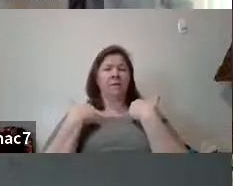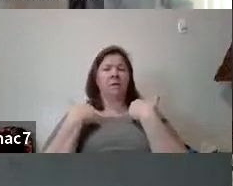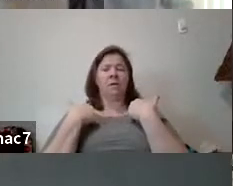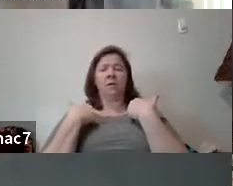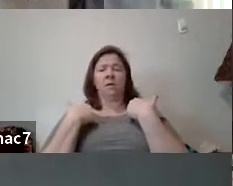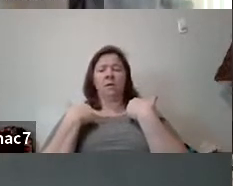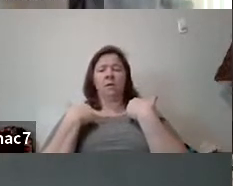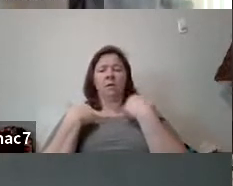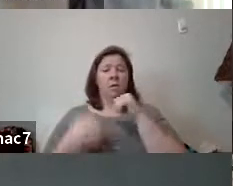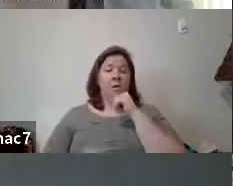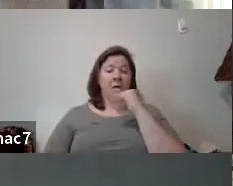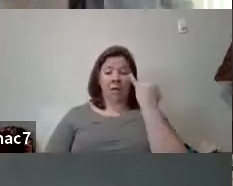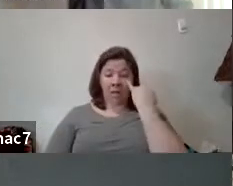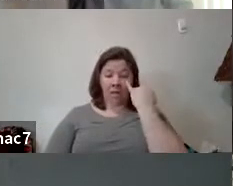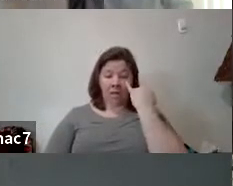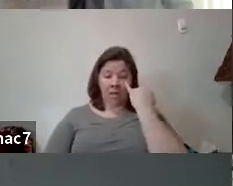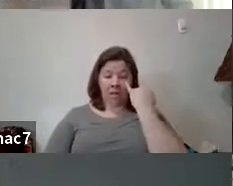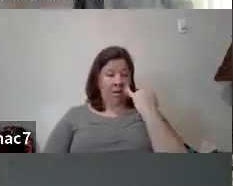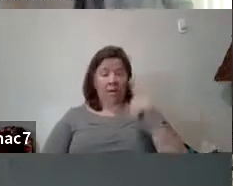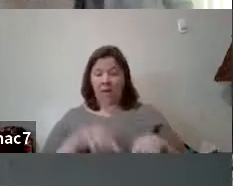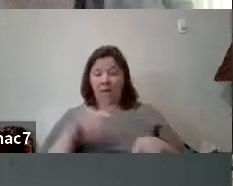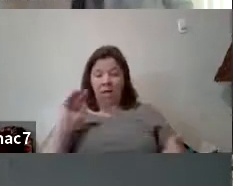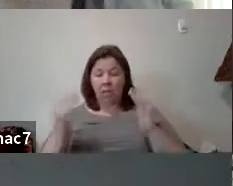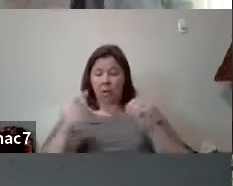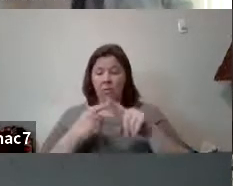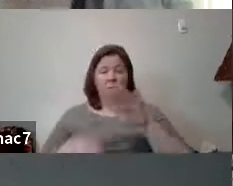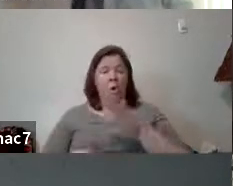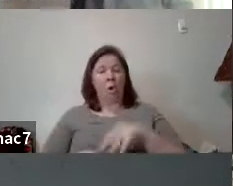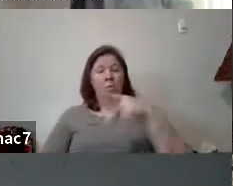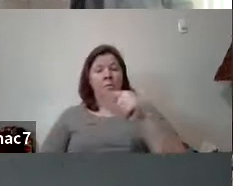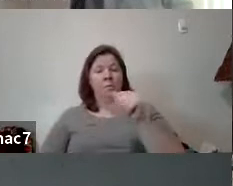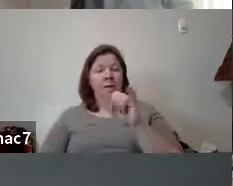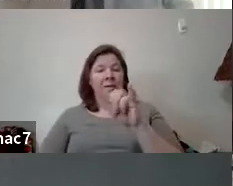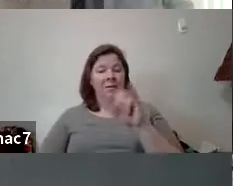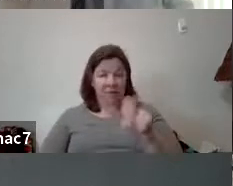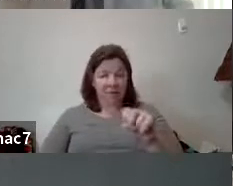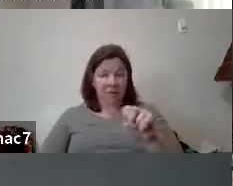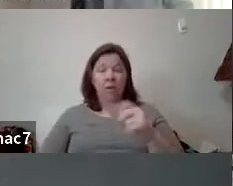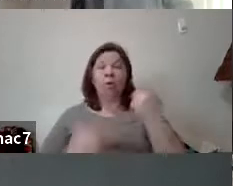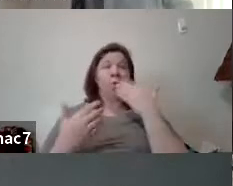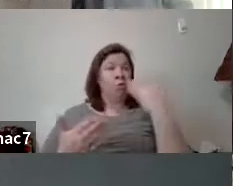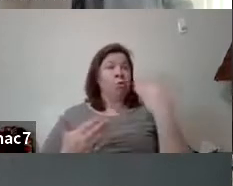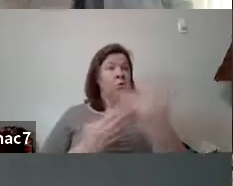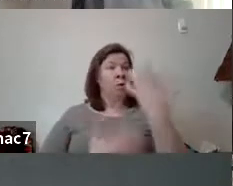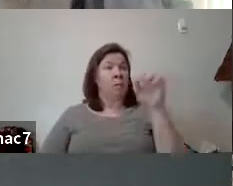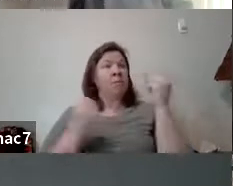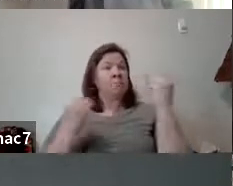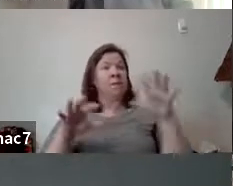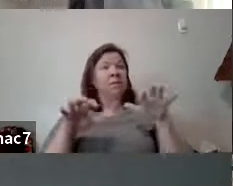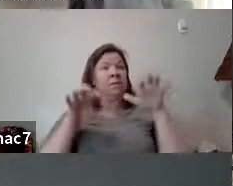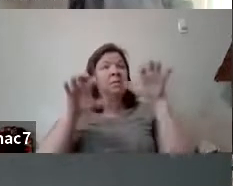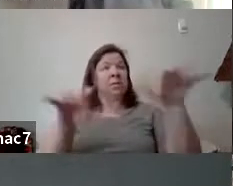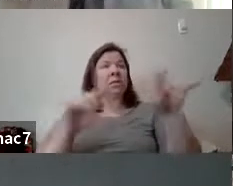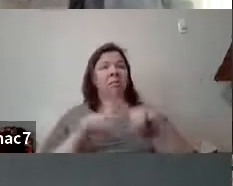There is nothing else that can compare to ONPASSIVE. There are a lot of great companies out there, but if you are not